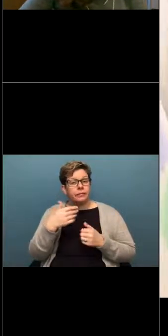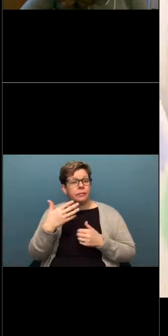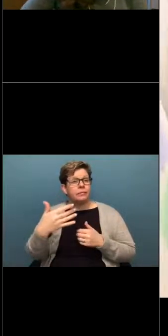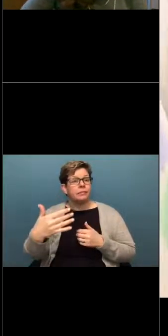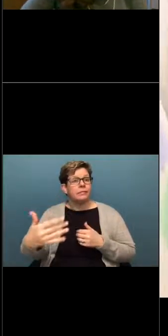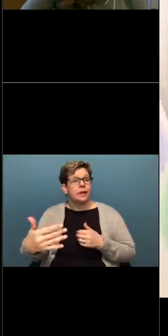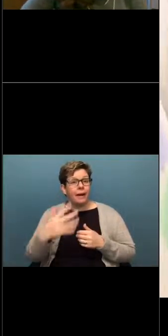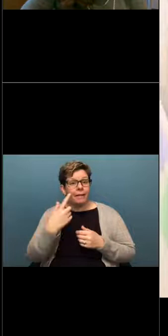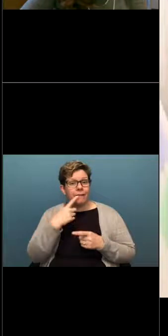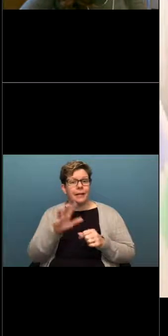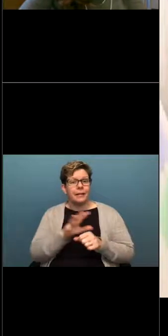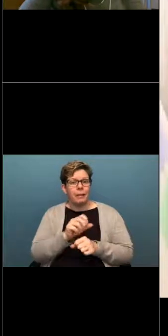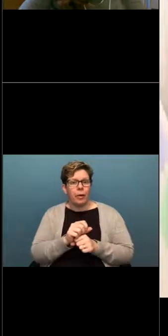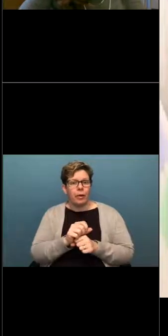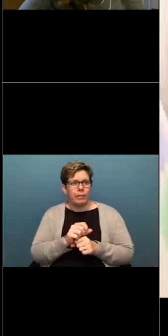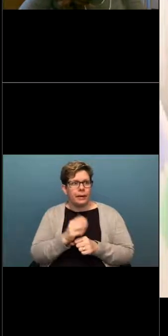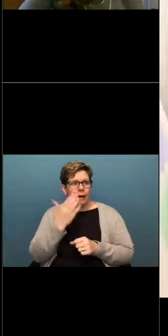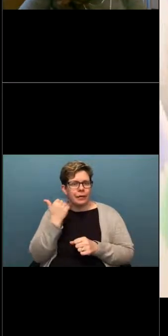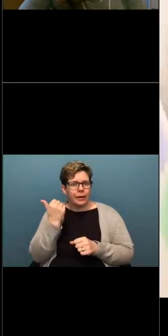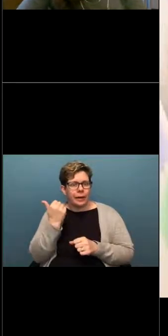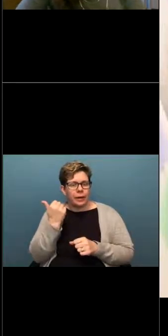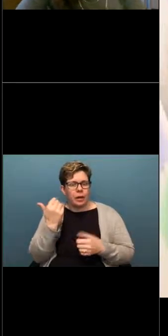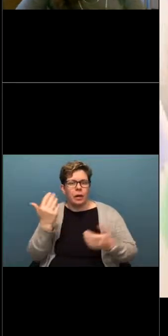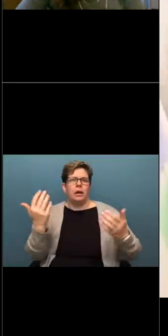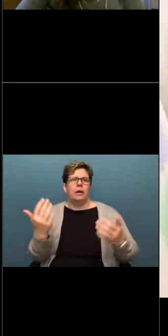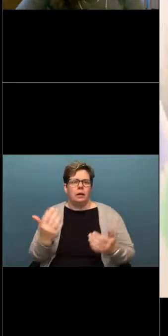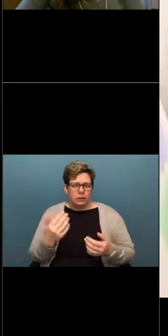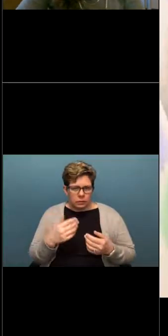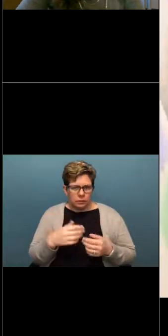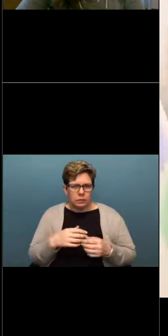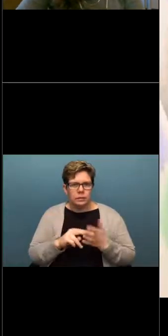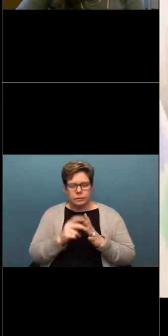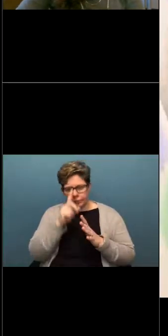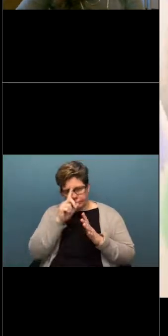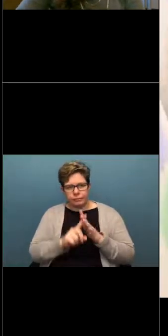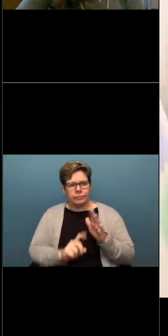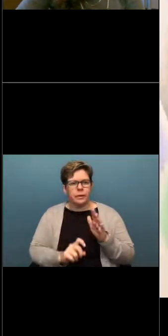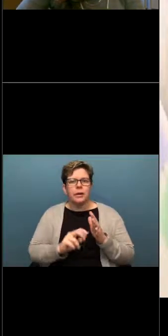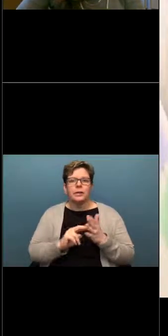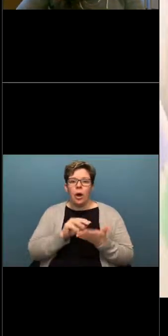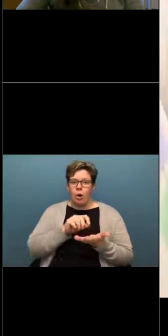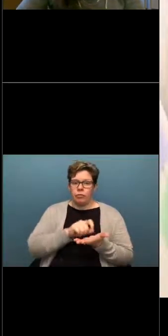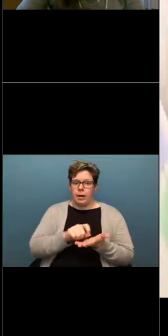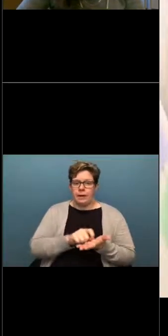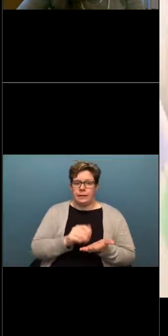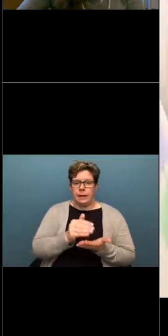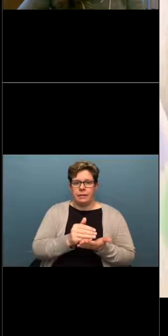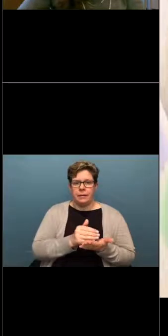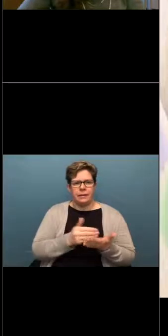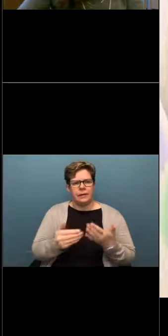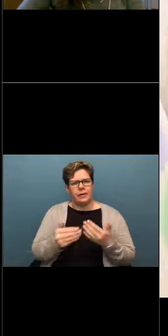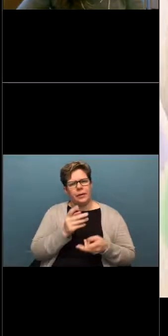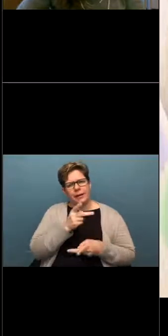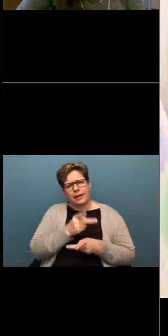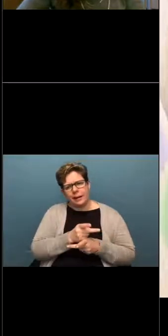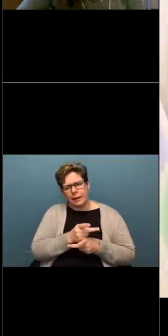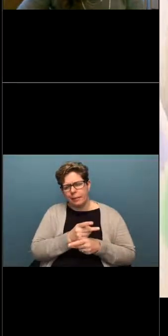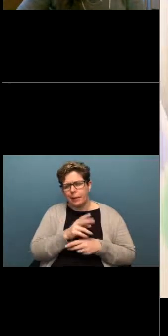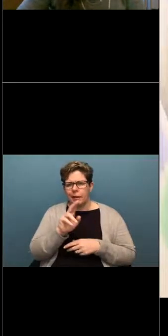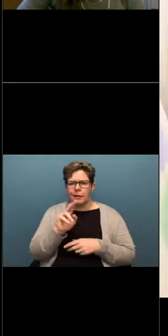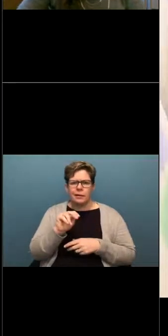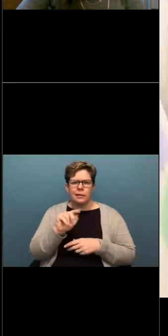office, or I completely forget about it until later on. So writing things down can be really helpful, whether that's keeping a small